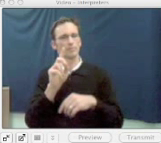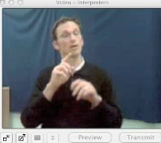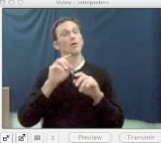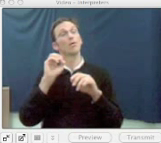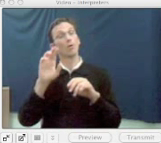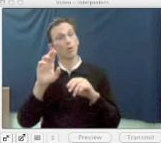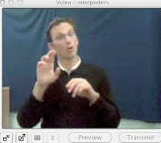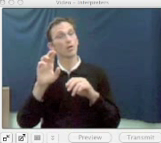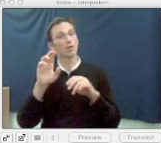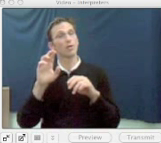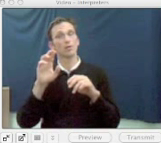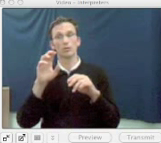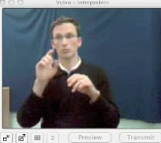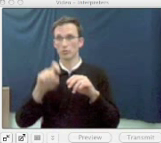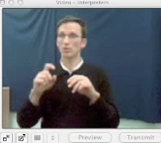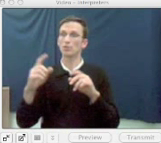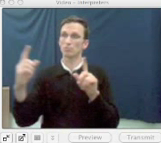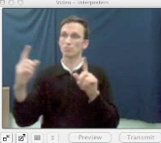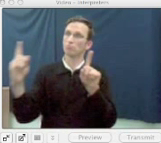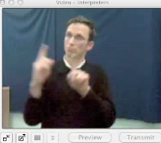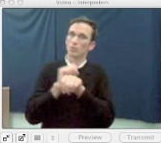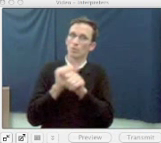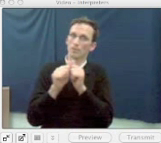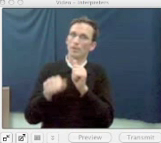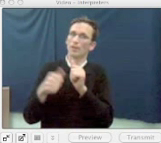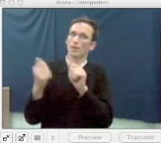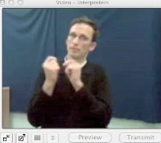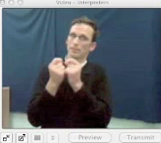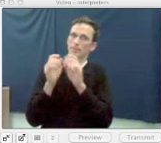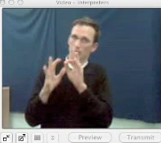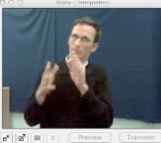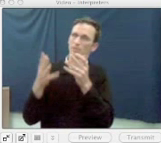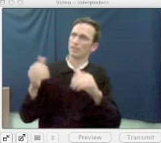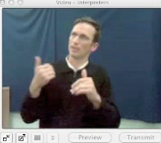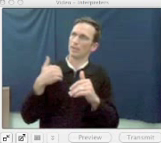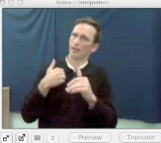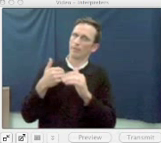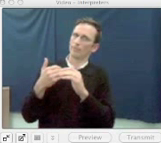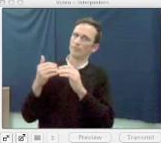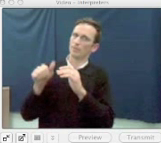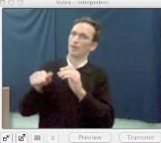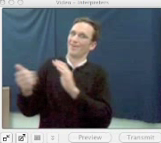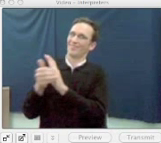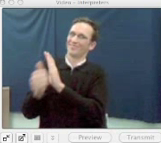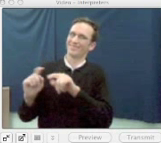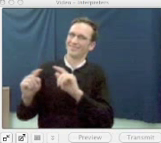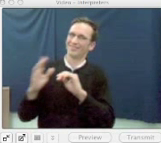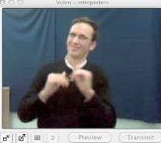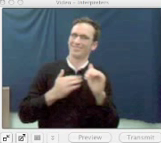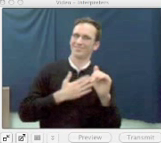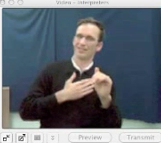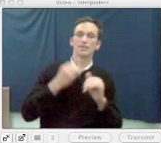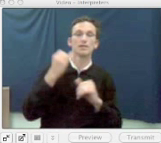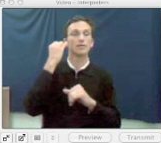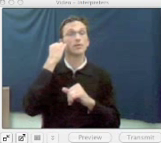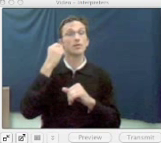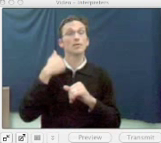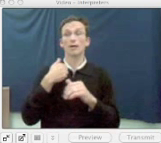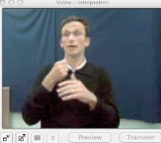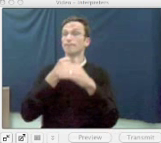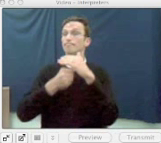in a team way, they work with team interpreters who do have those skills. When I'm in situations where I recognize that I'm not going to